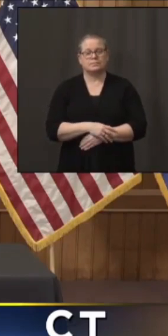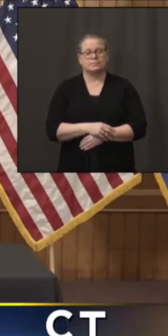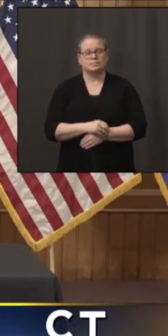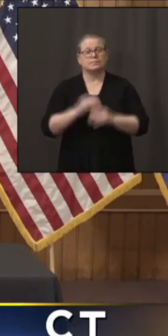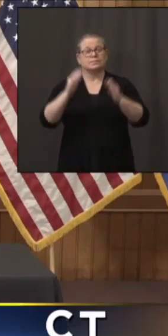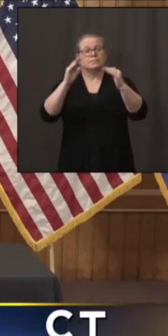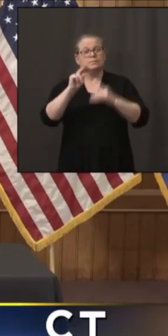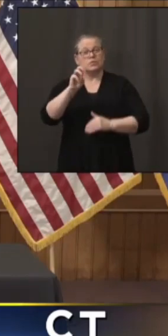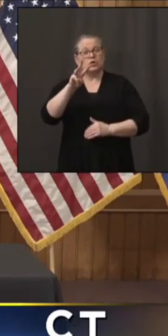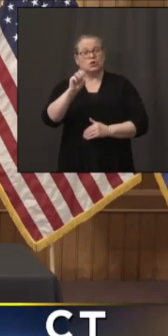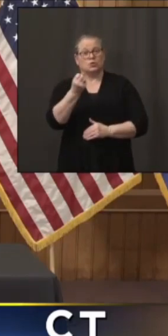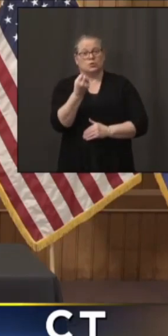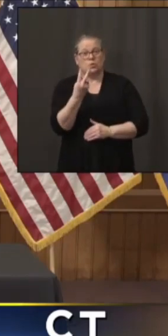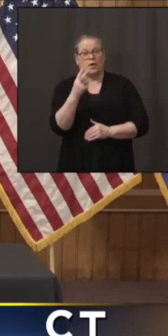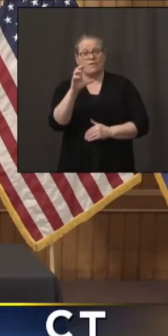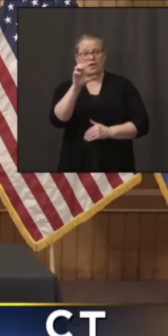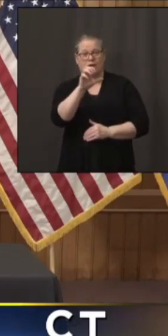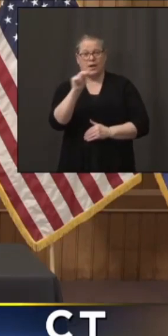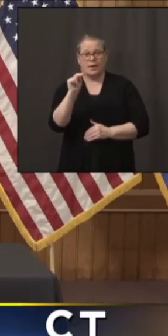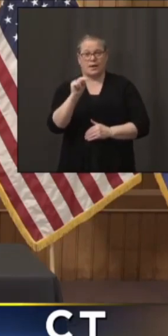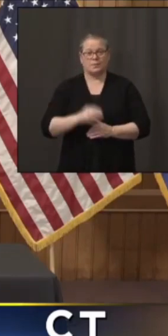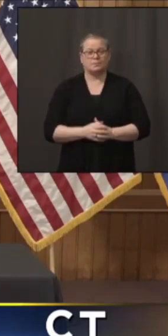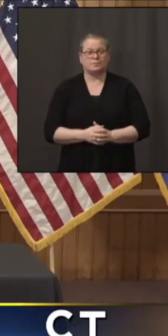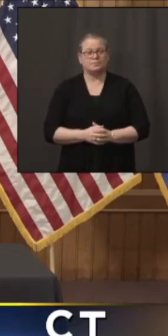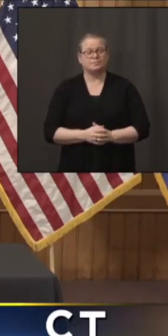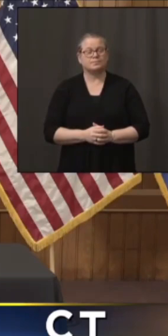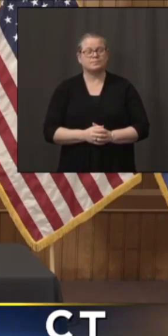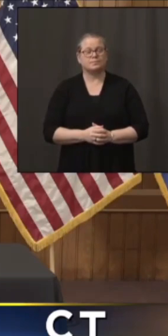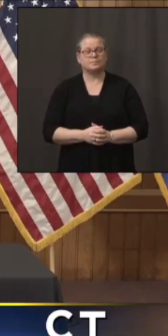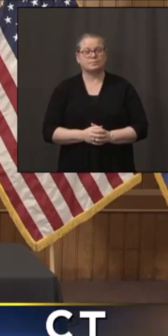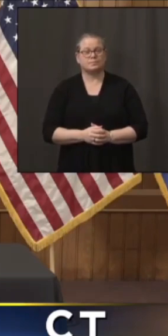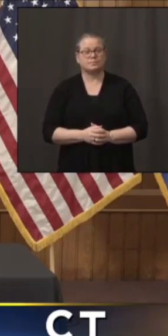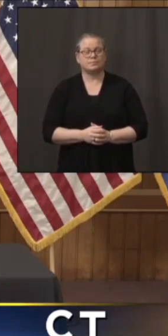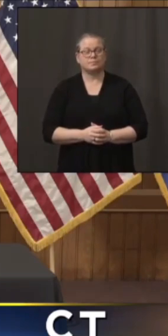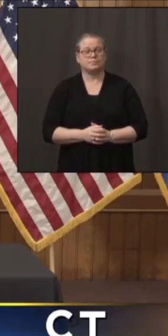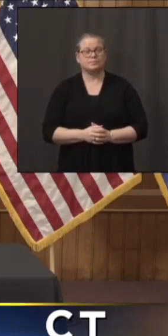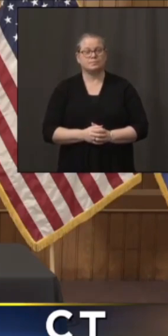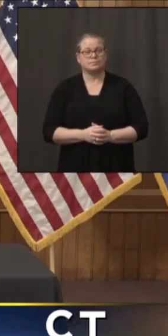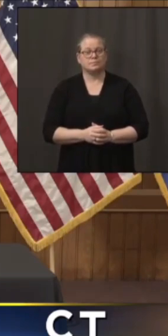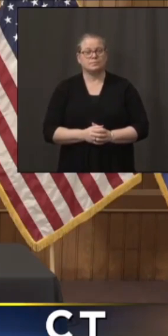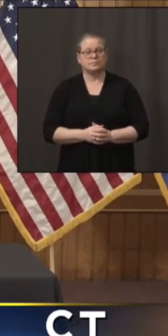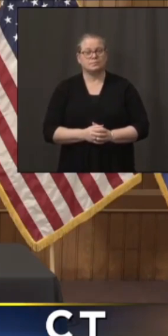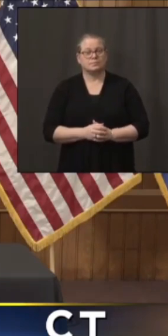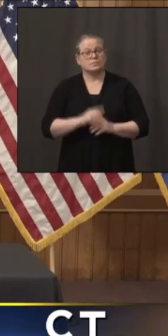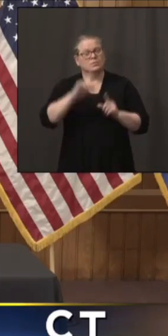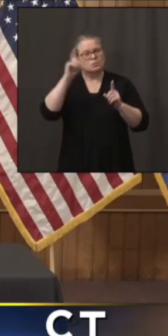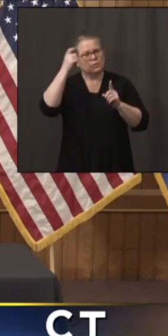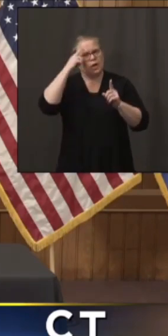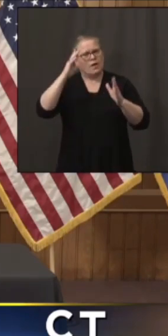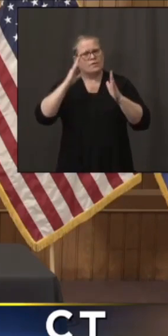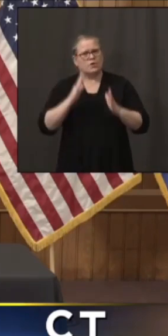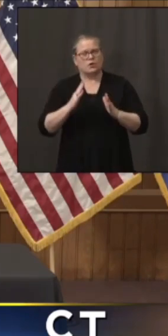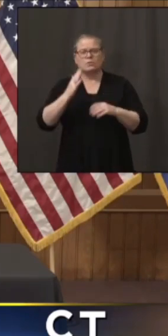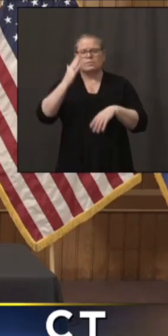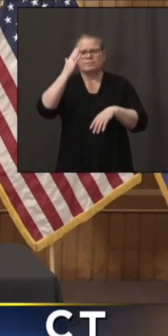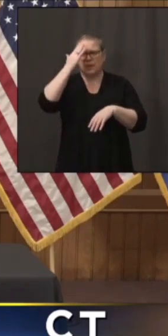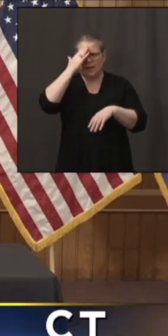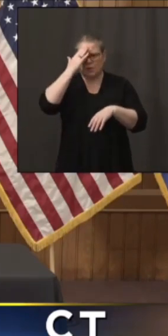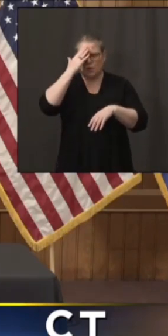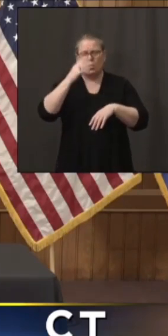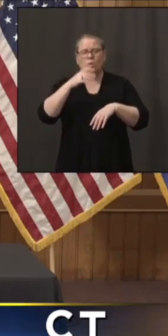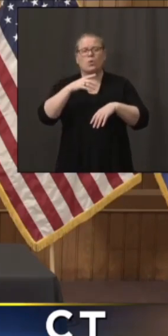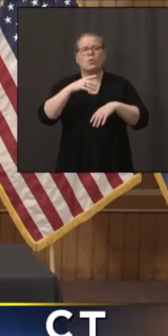News 12 Connecticut. Governor, I know the allocation subcommittee is meeting tomorrow, and you've deferred a lot